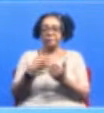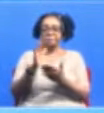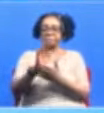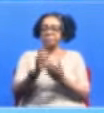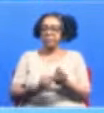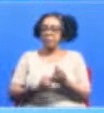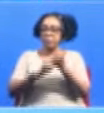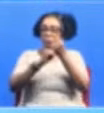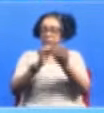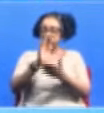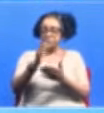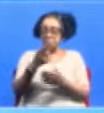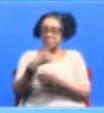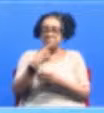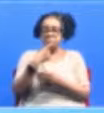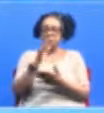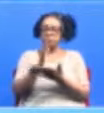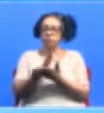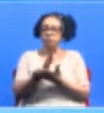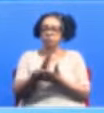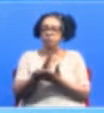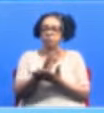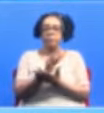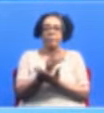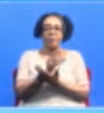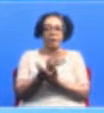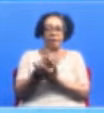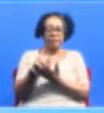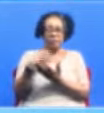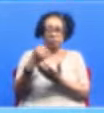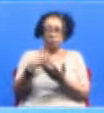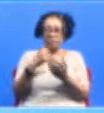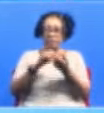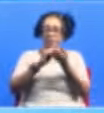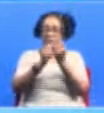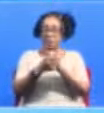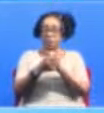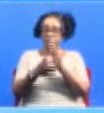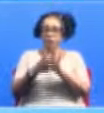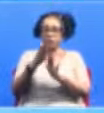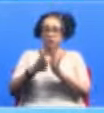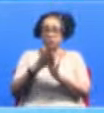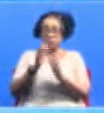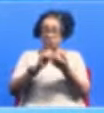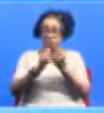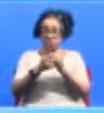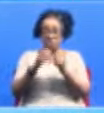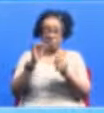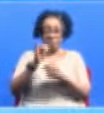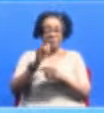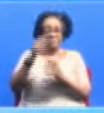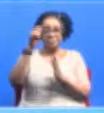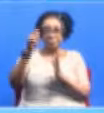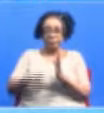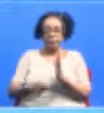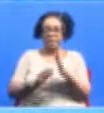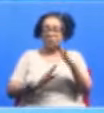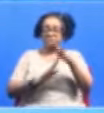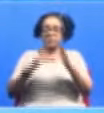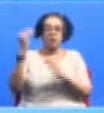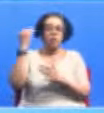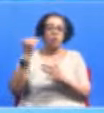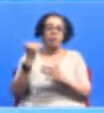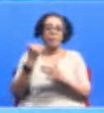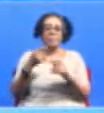is indeed time to initiate radical changes to the country's judicial system. Senior lawyer and former member of the Judicial